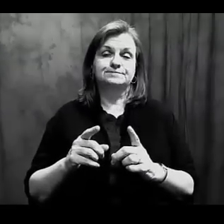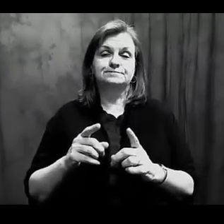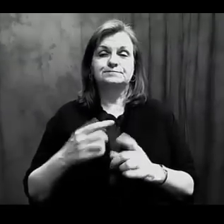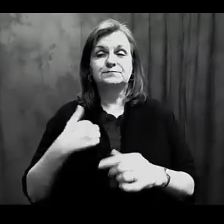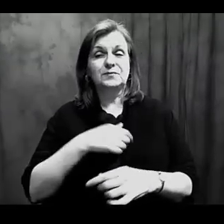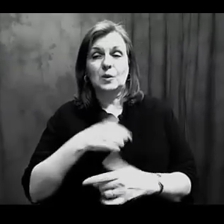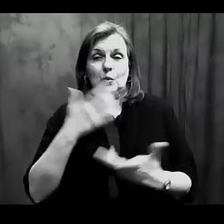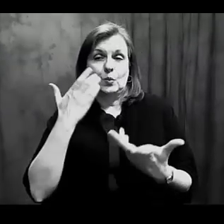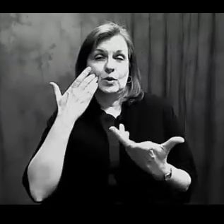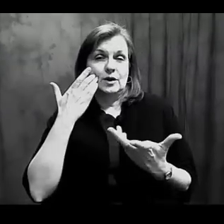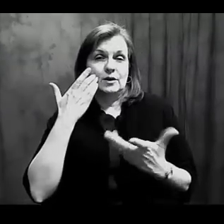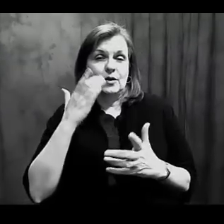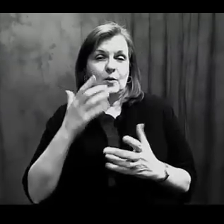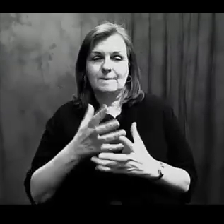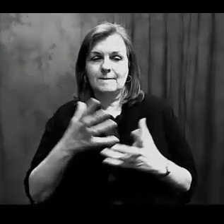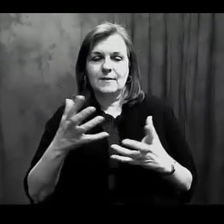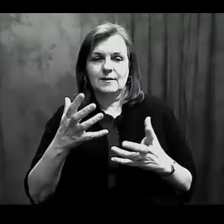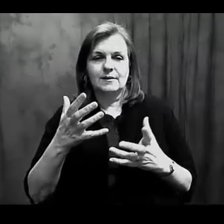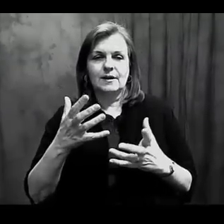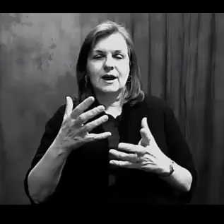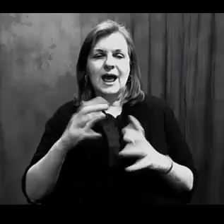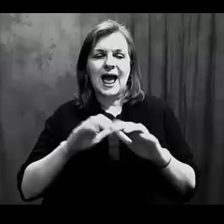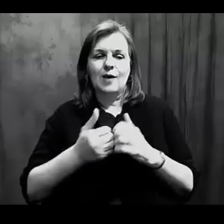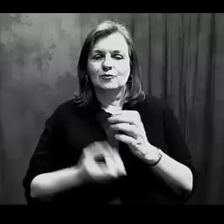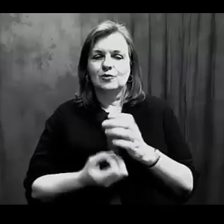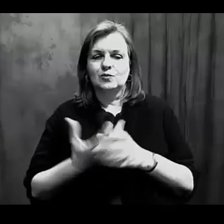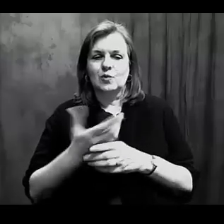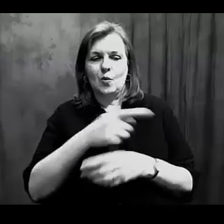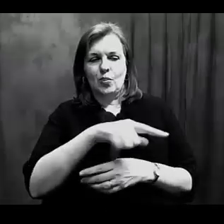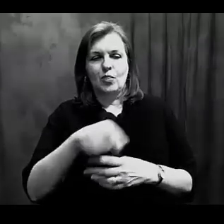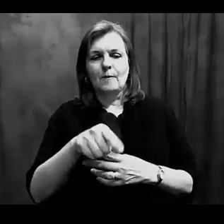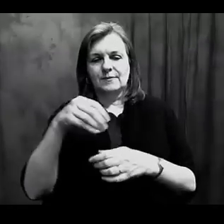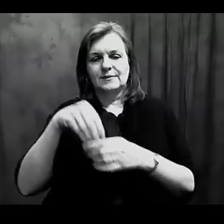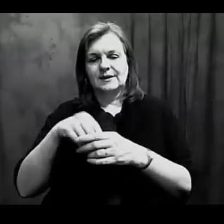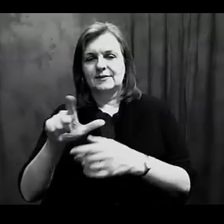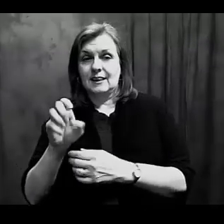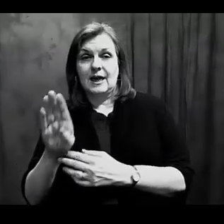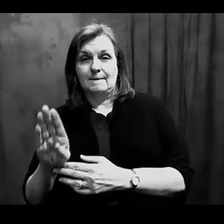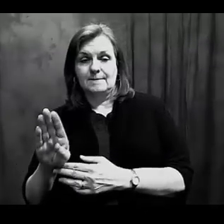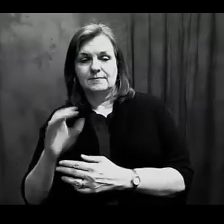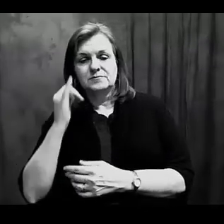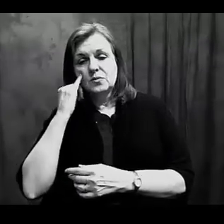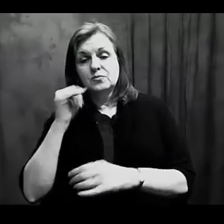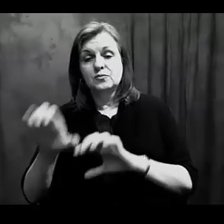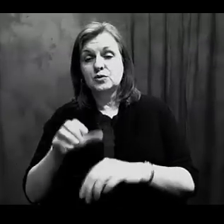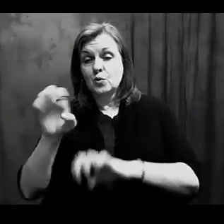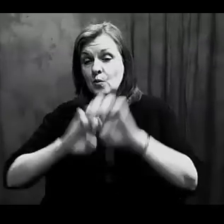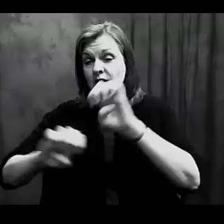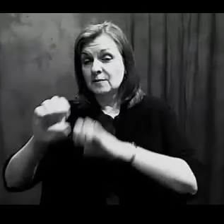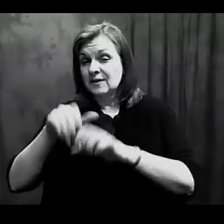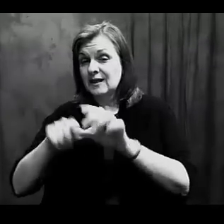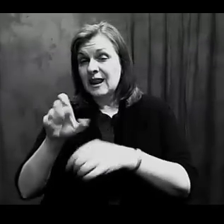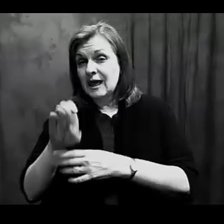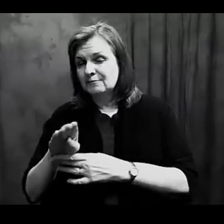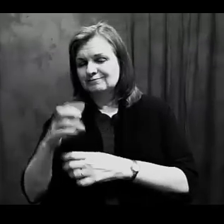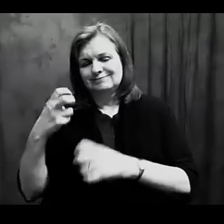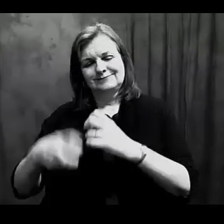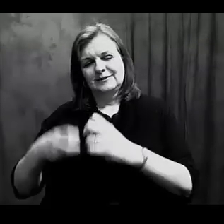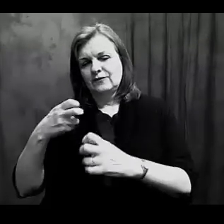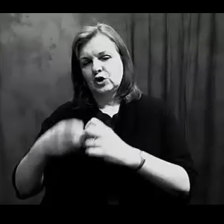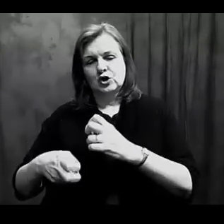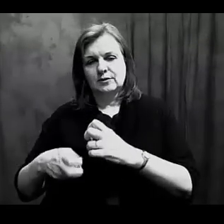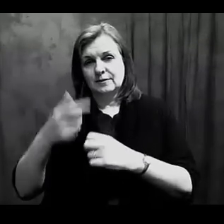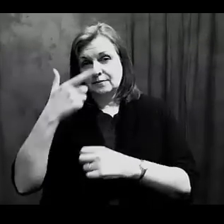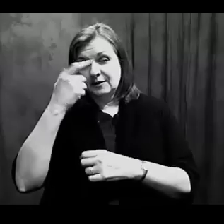its infancy at this point. The problem is we don't know very much about culturing them in the lab to work with them. So